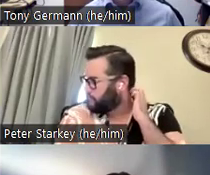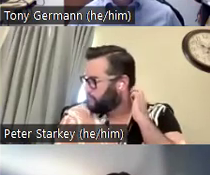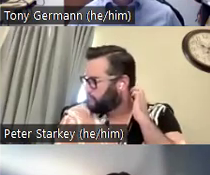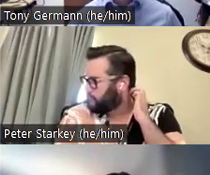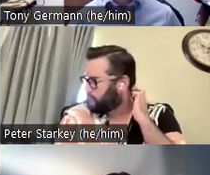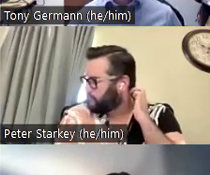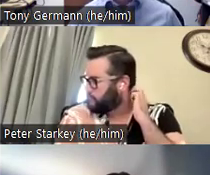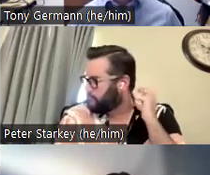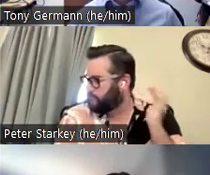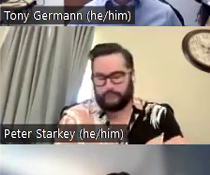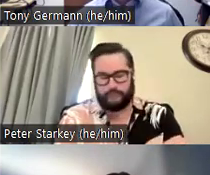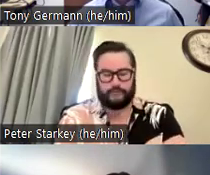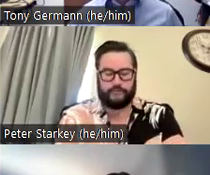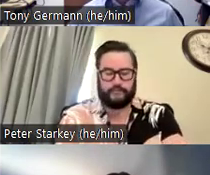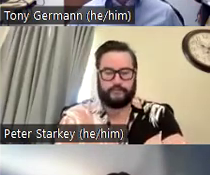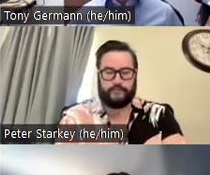those statements,